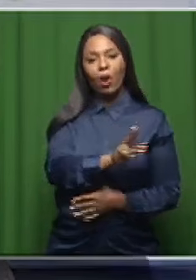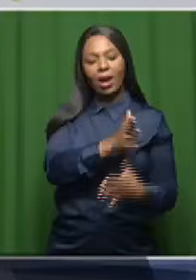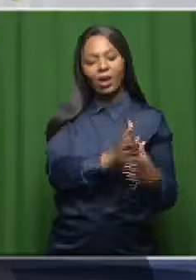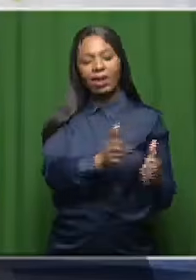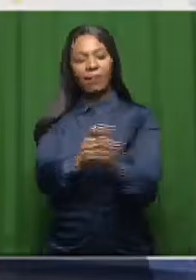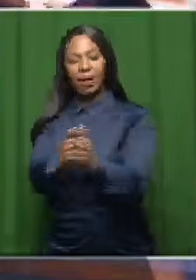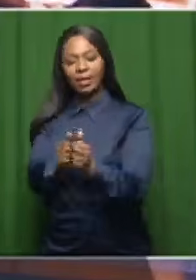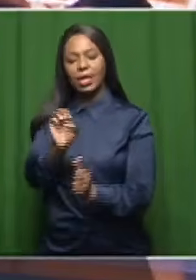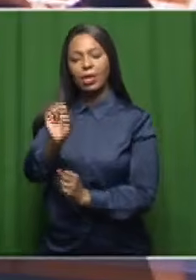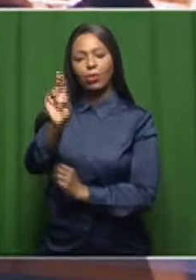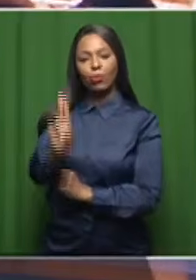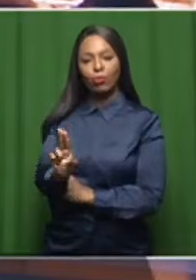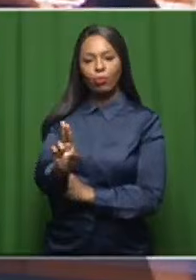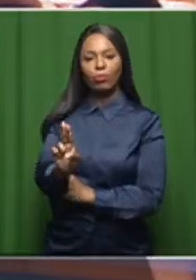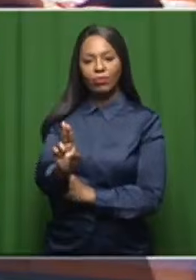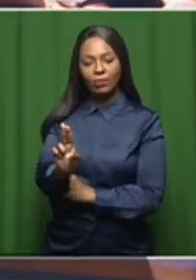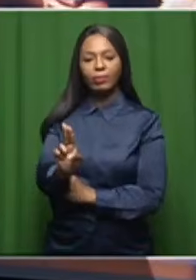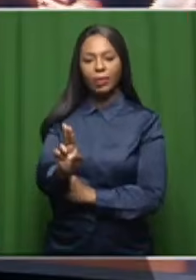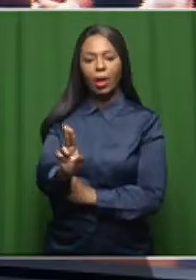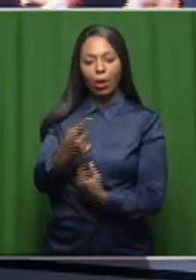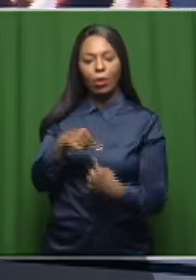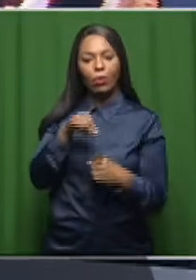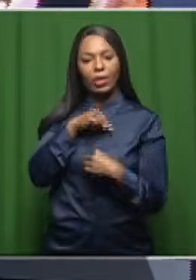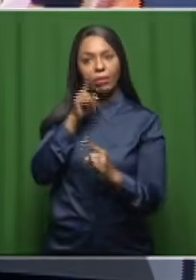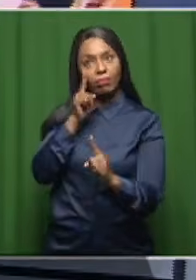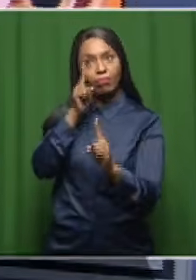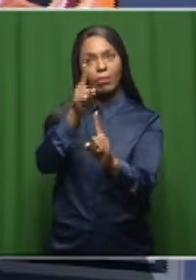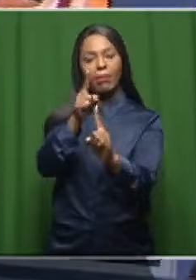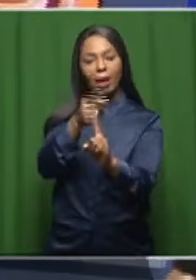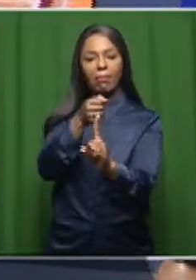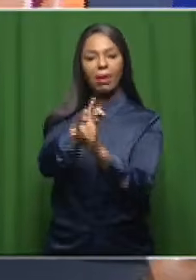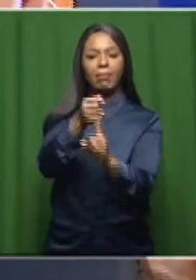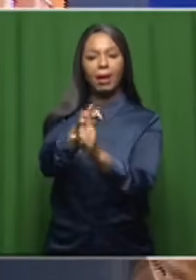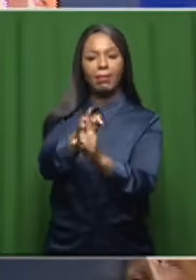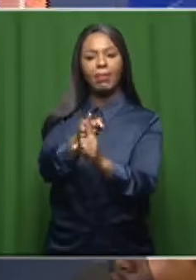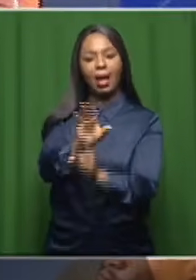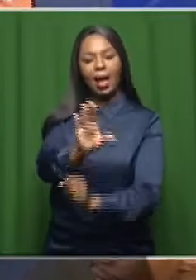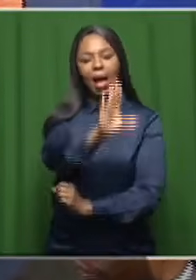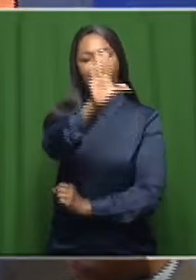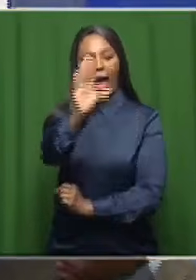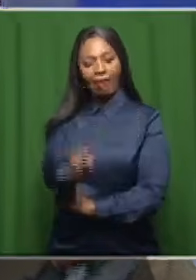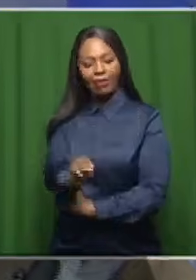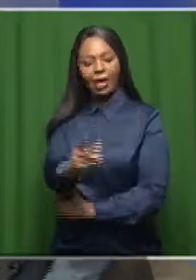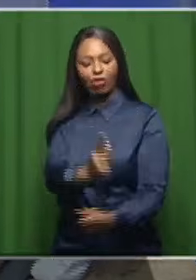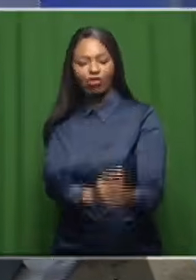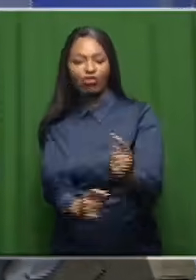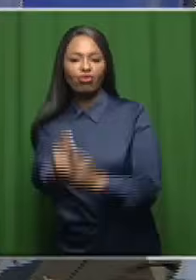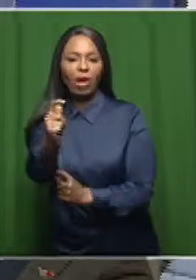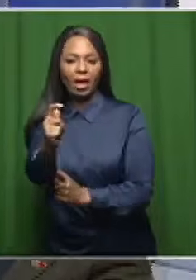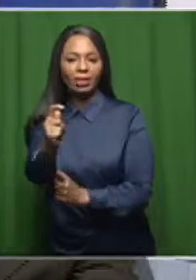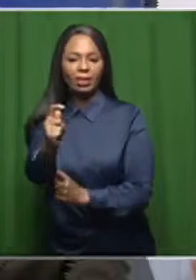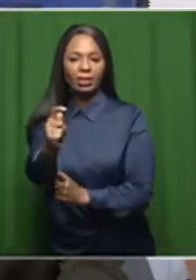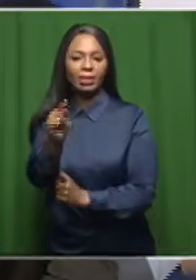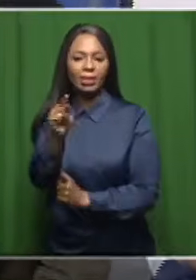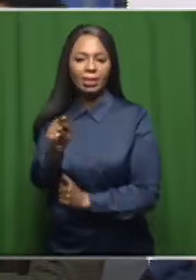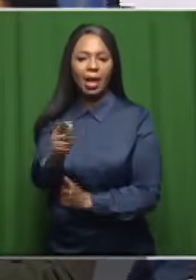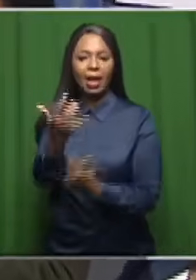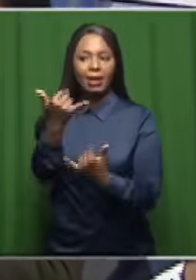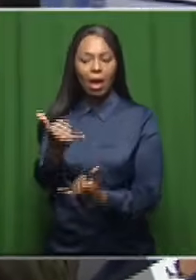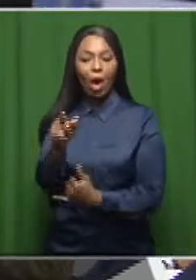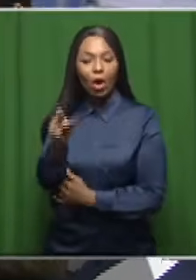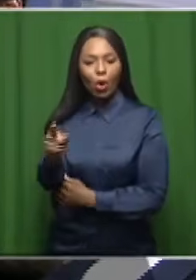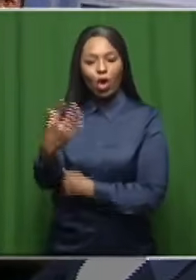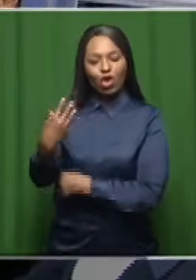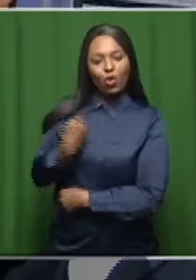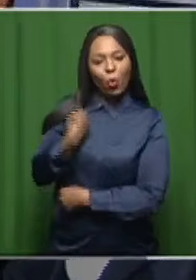very much championing your free Africa trade, and we want to have youth being the examples of